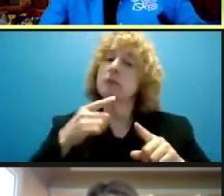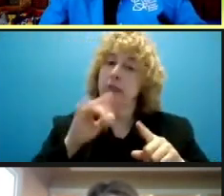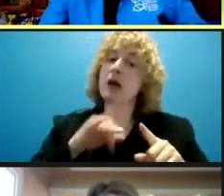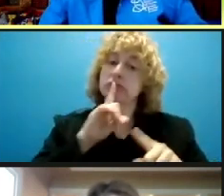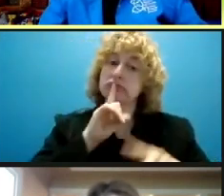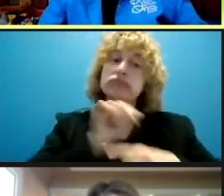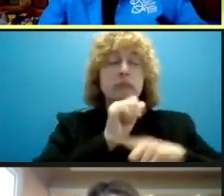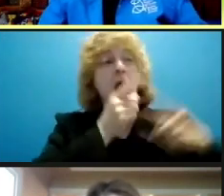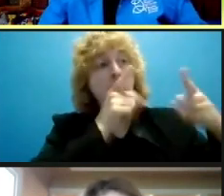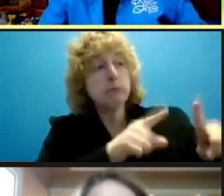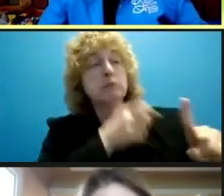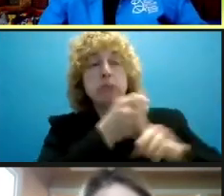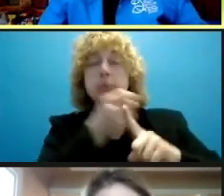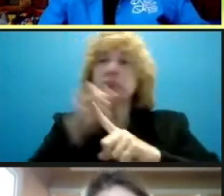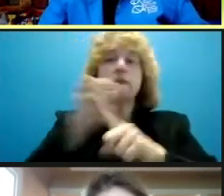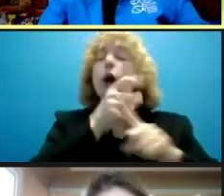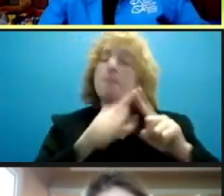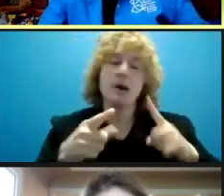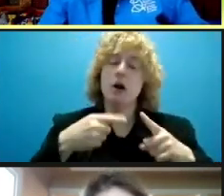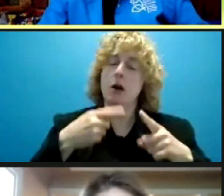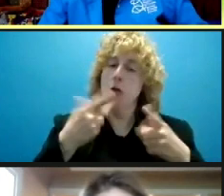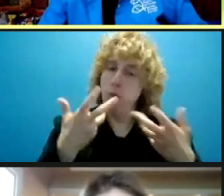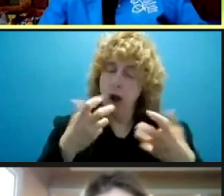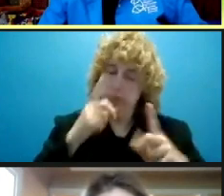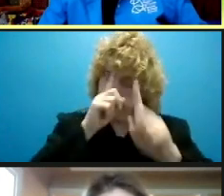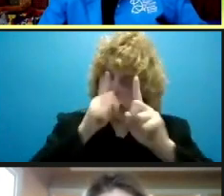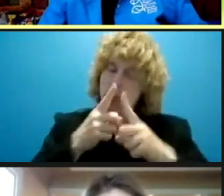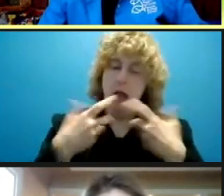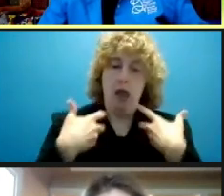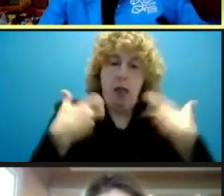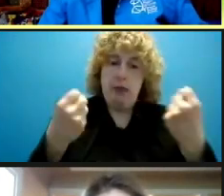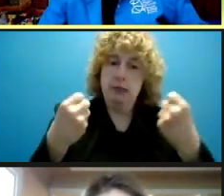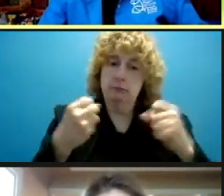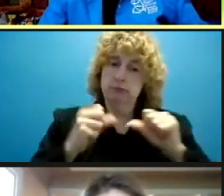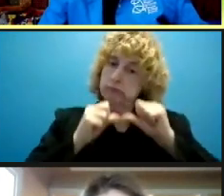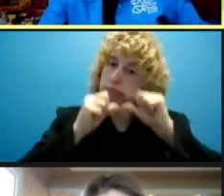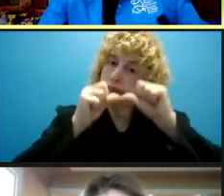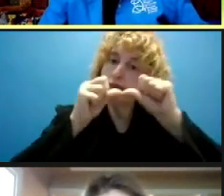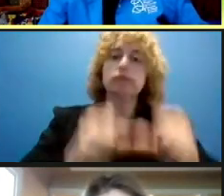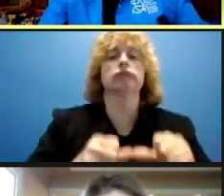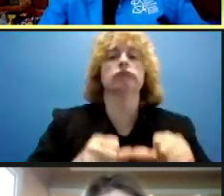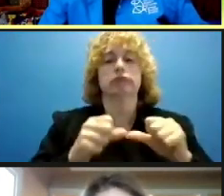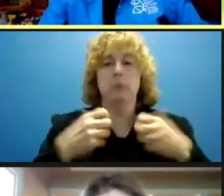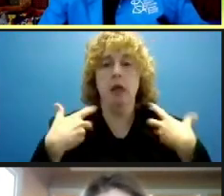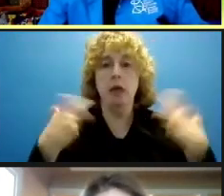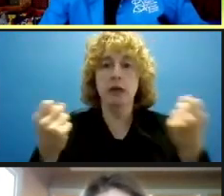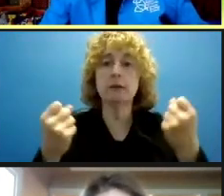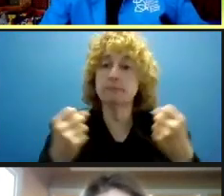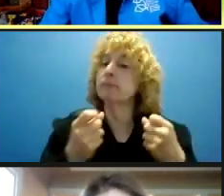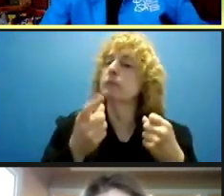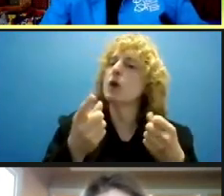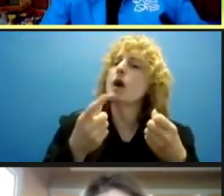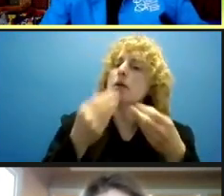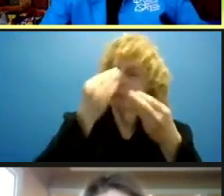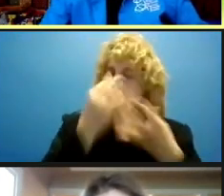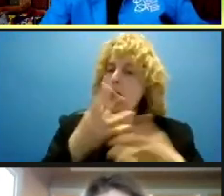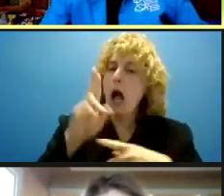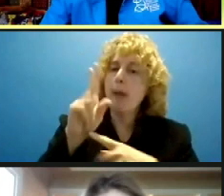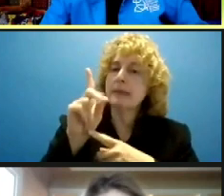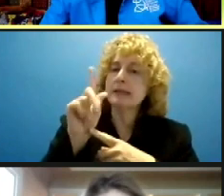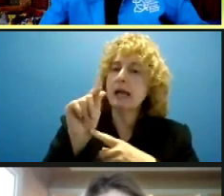Hannah, please come on. And if you would give us some updates about, uh, the vaccine itself. And I love how you have that